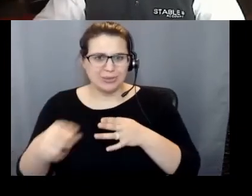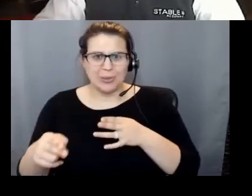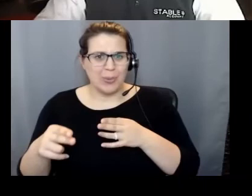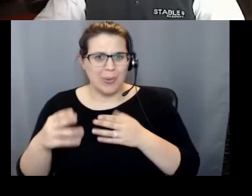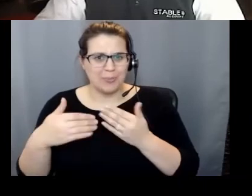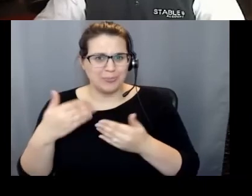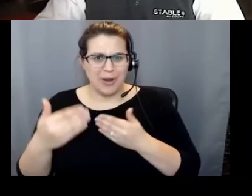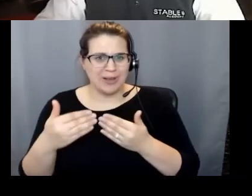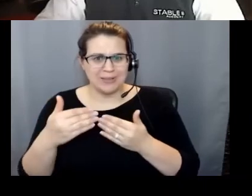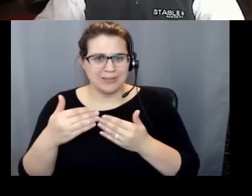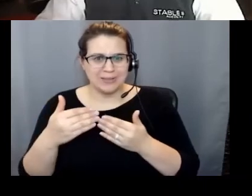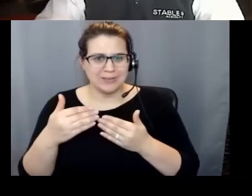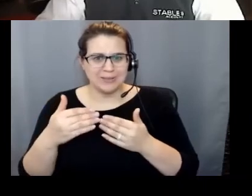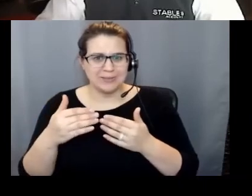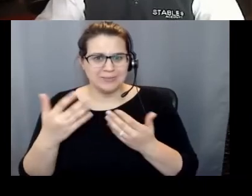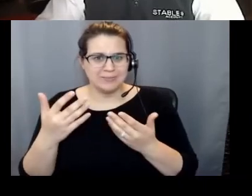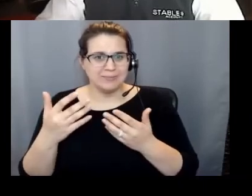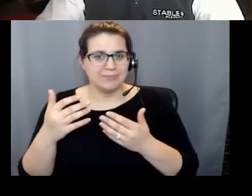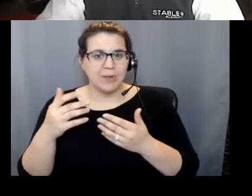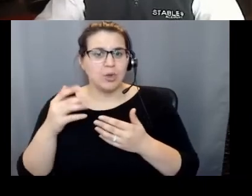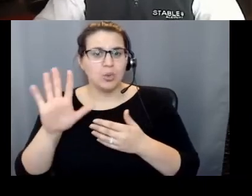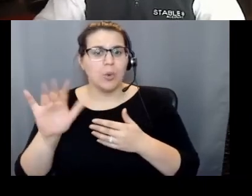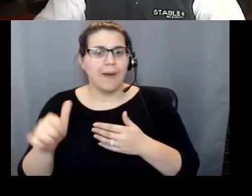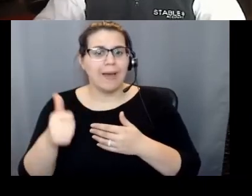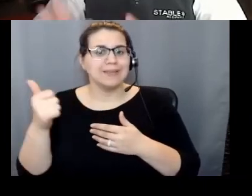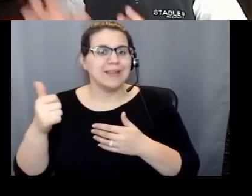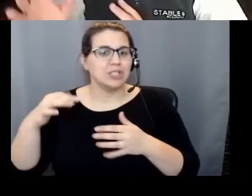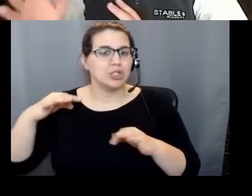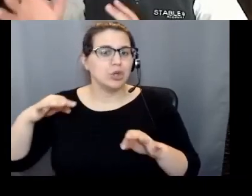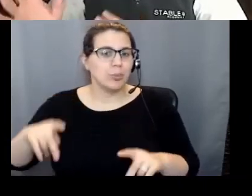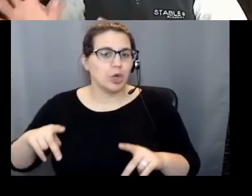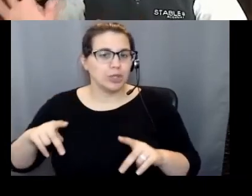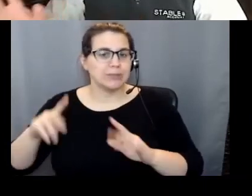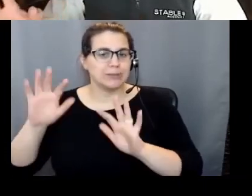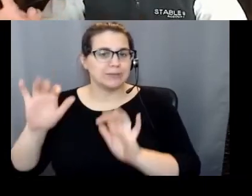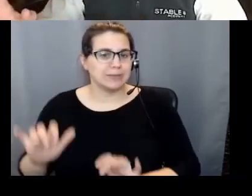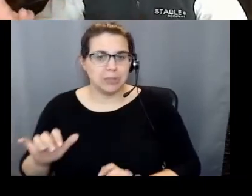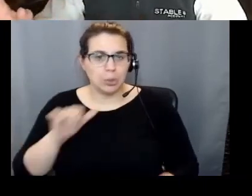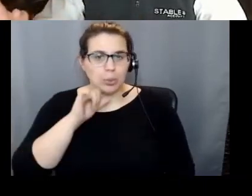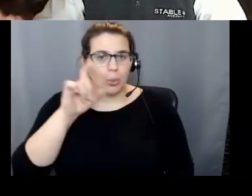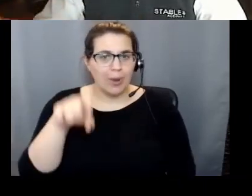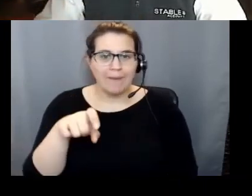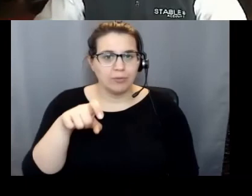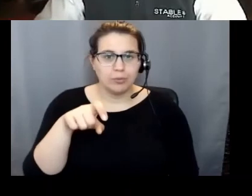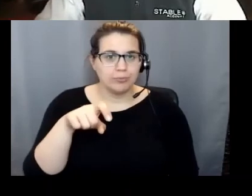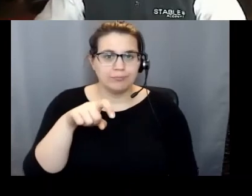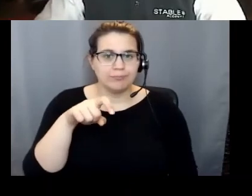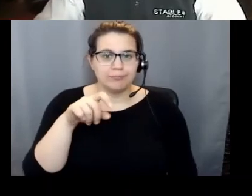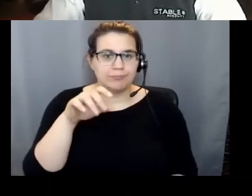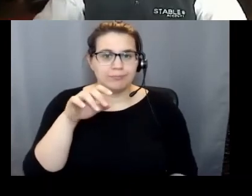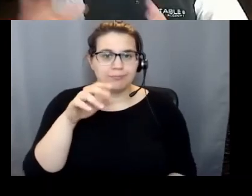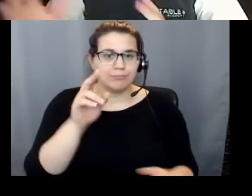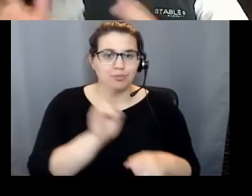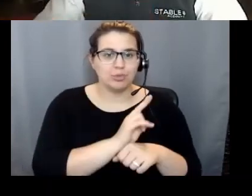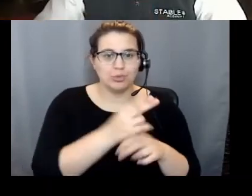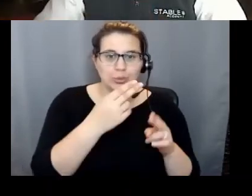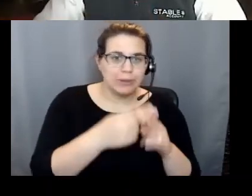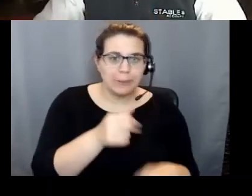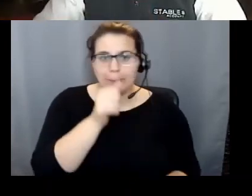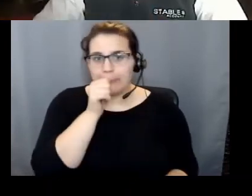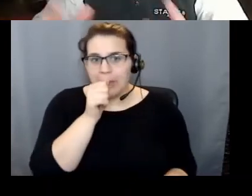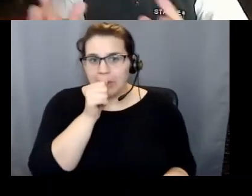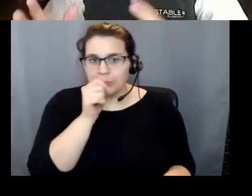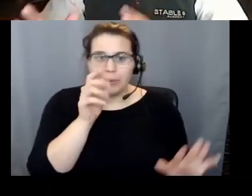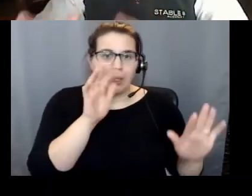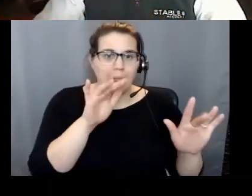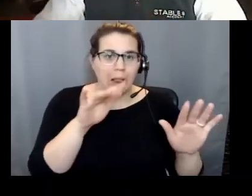out the information for the additional beneficiary. You don't need to go through setting up, your username and password and some of those